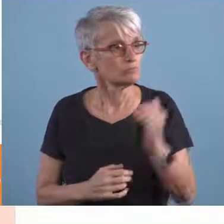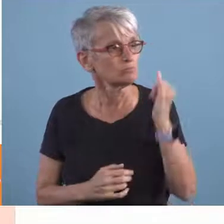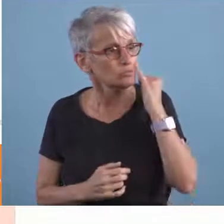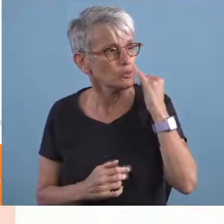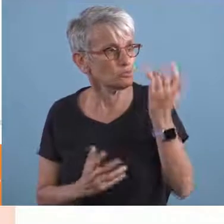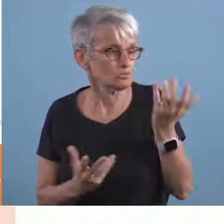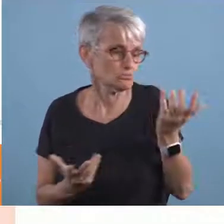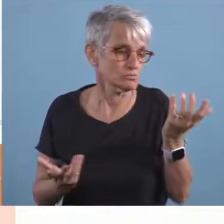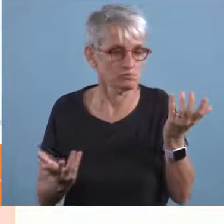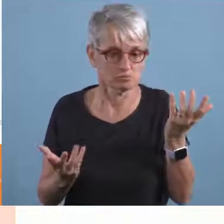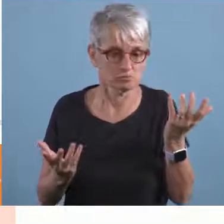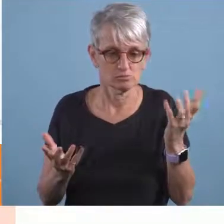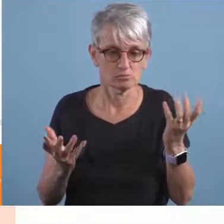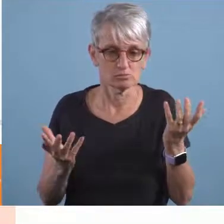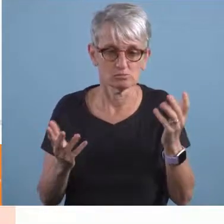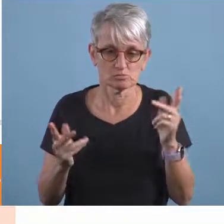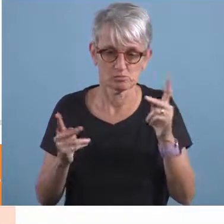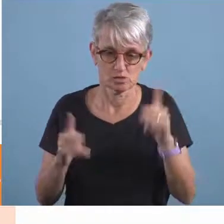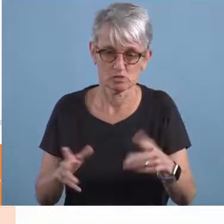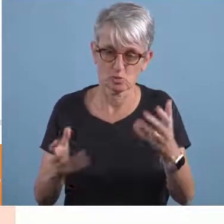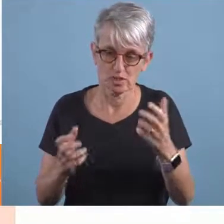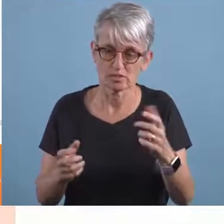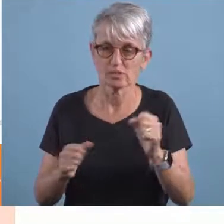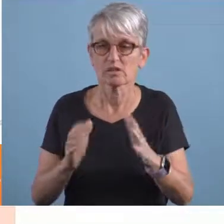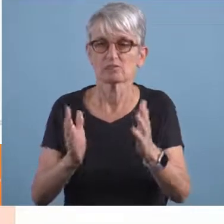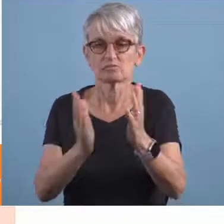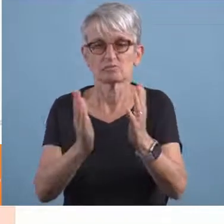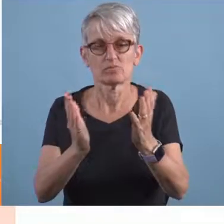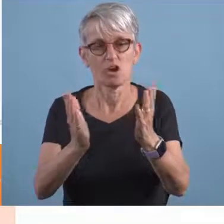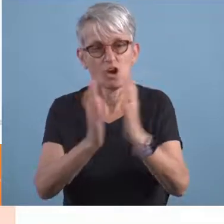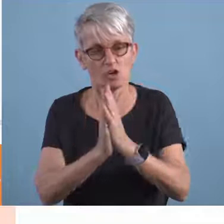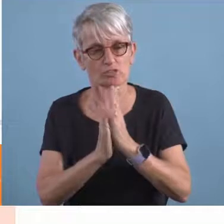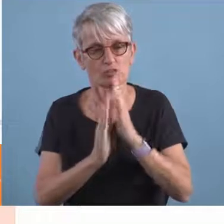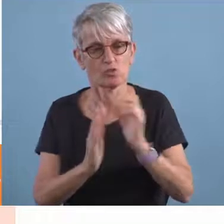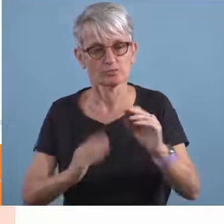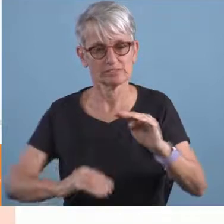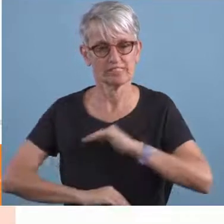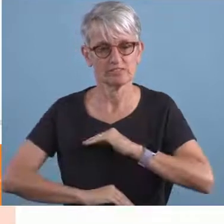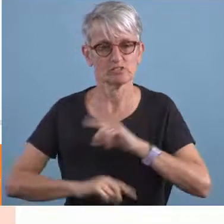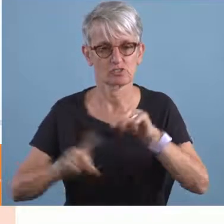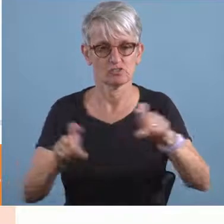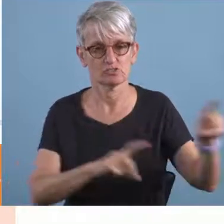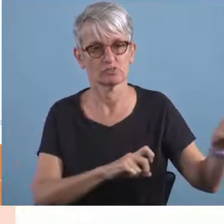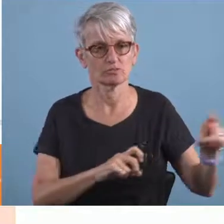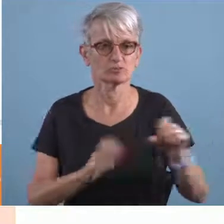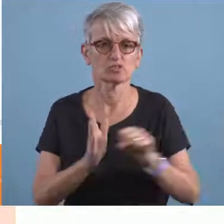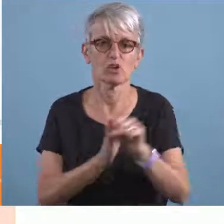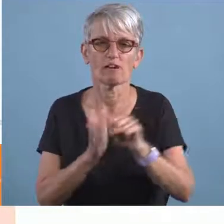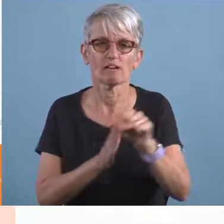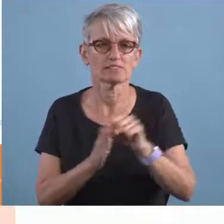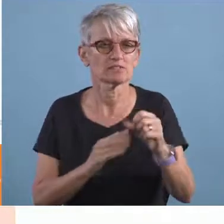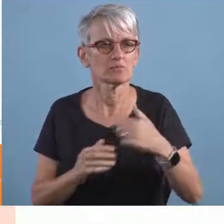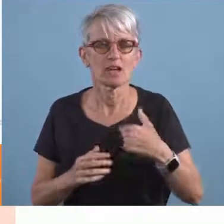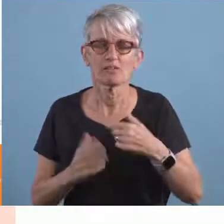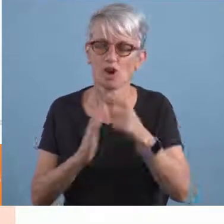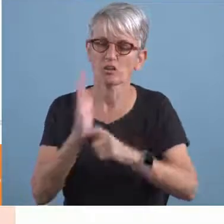inclined, you can get some satisfaction surveys. And I have some articles with great satisfaction questions that I'm happy to share